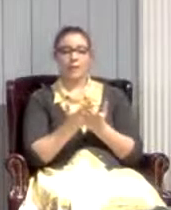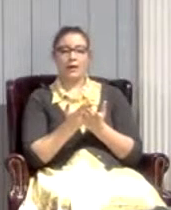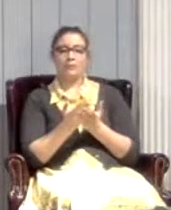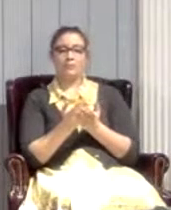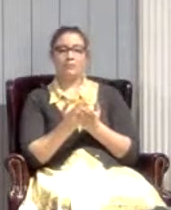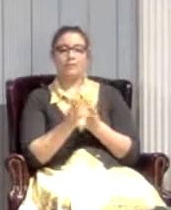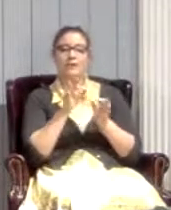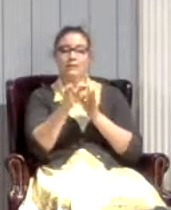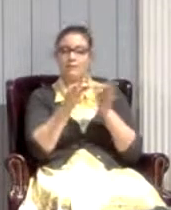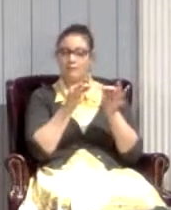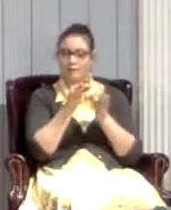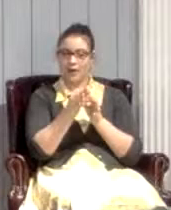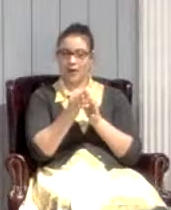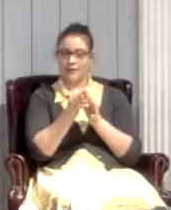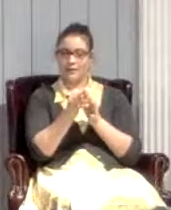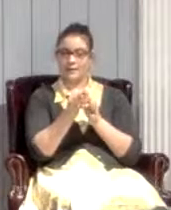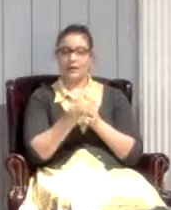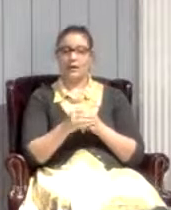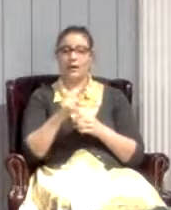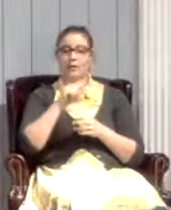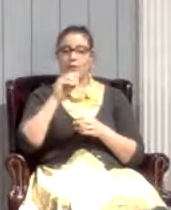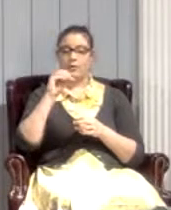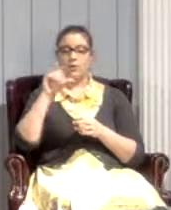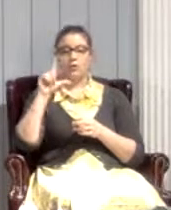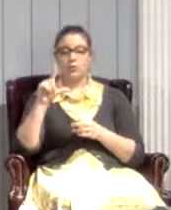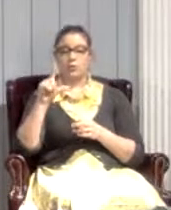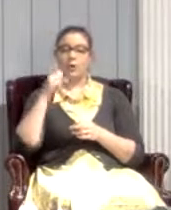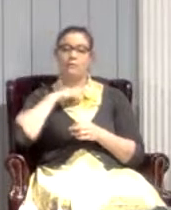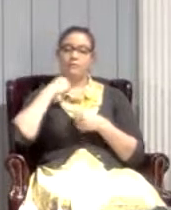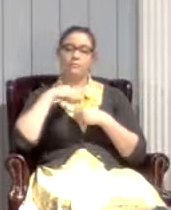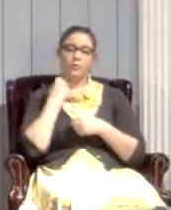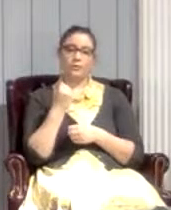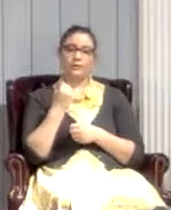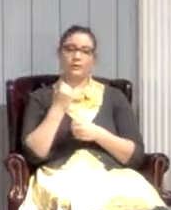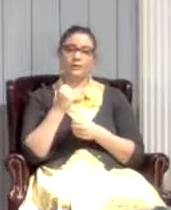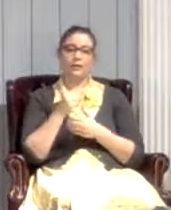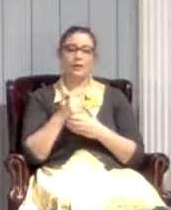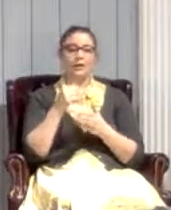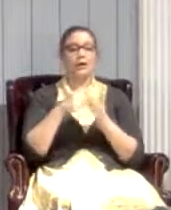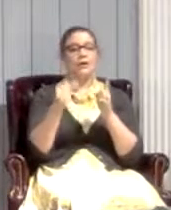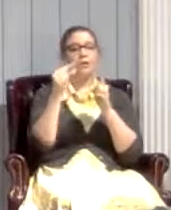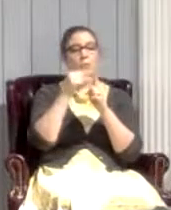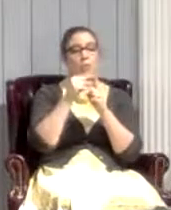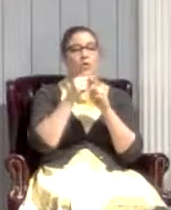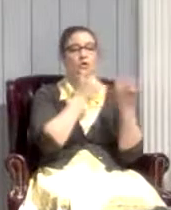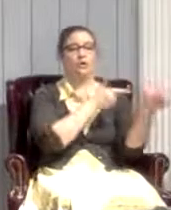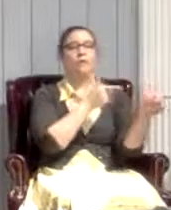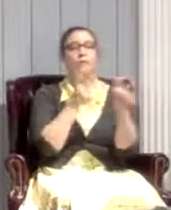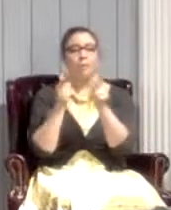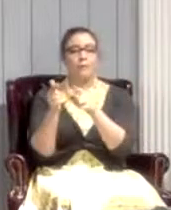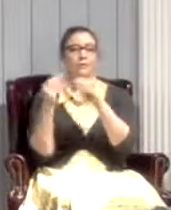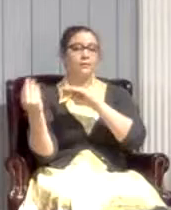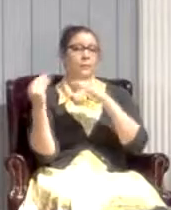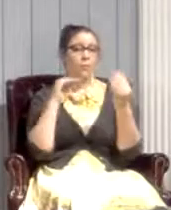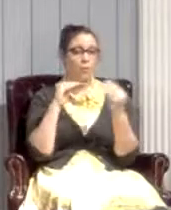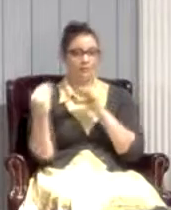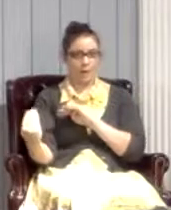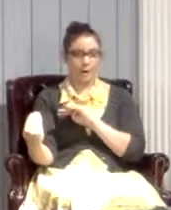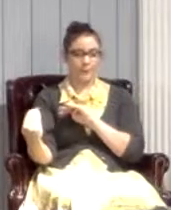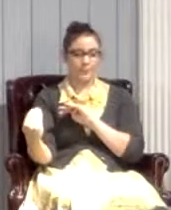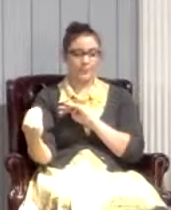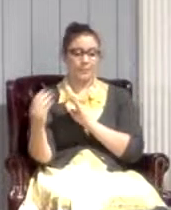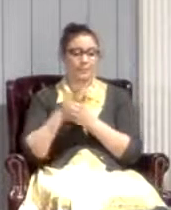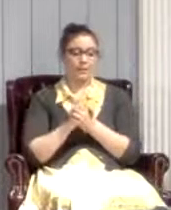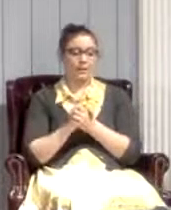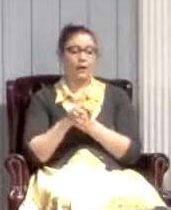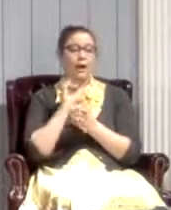boldness with the word weapons. You're going to see that, the weapons of our warfare. I